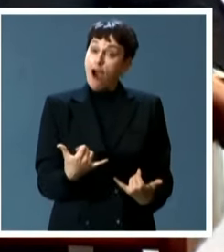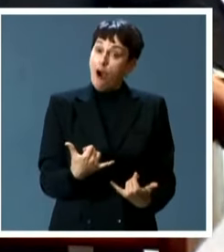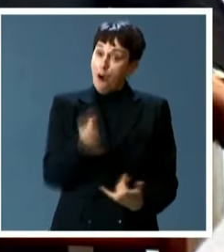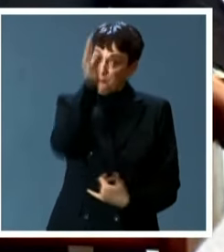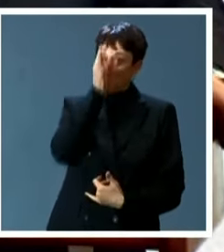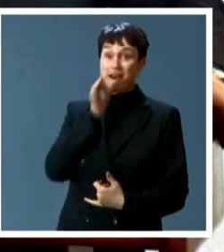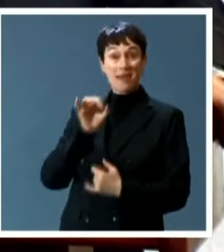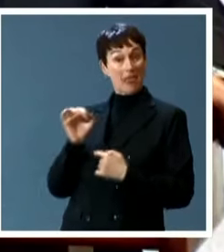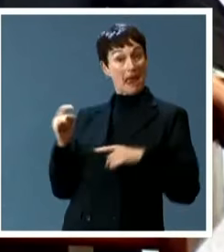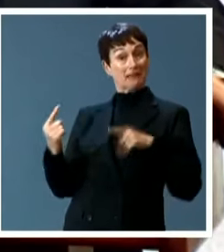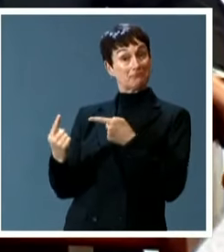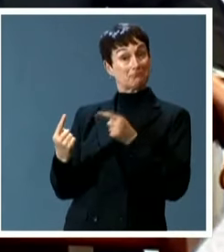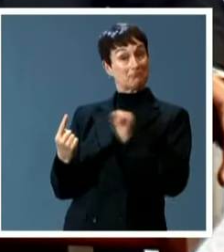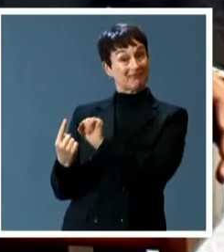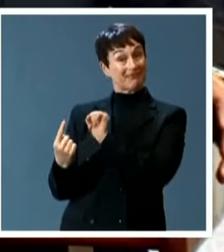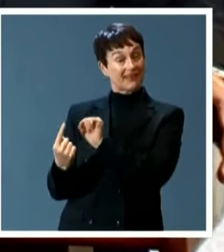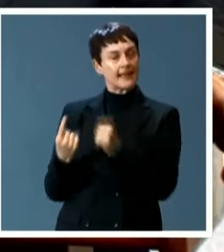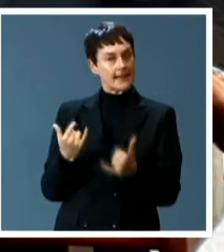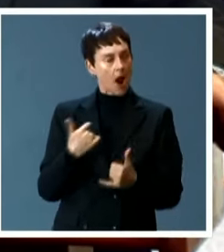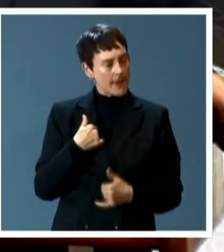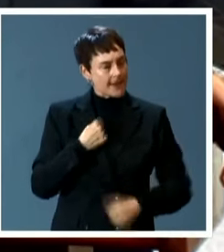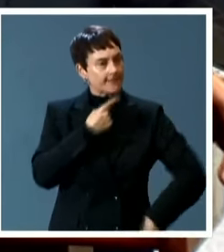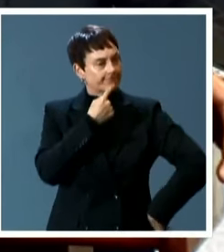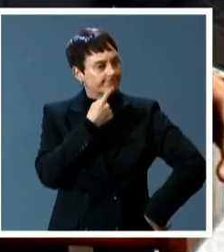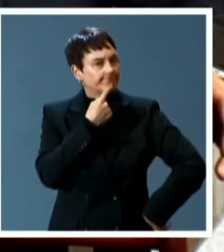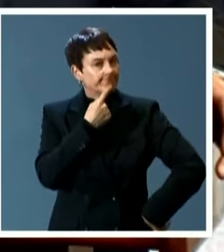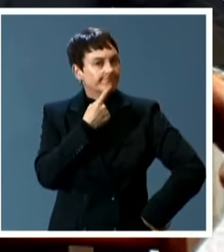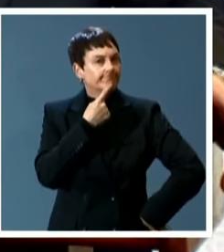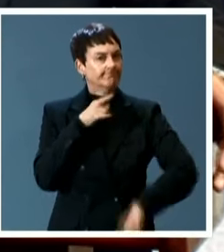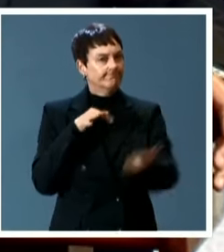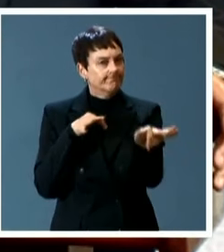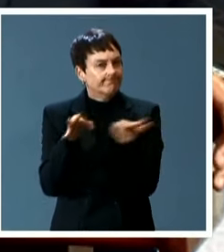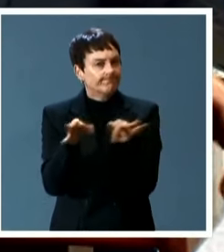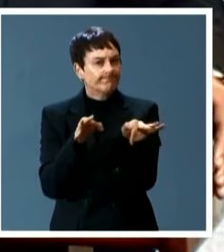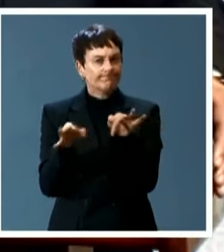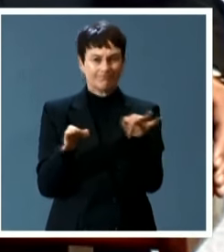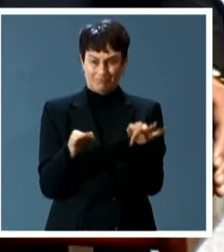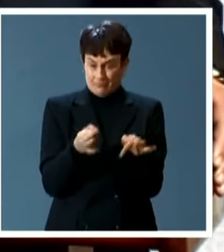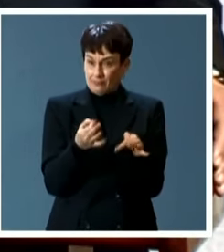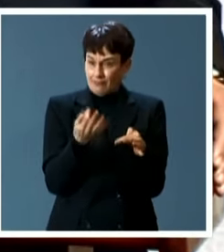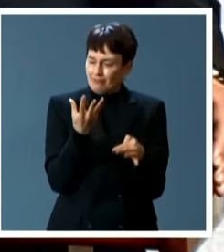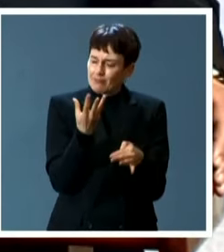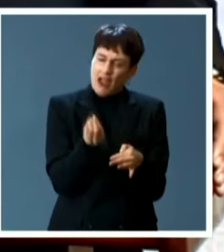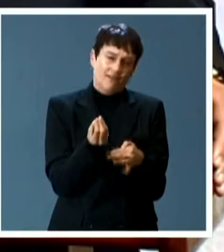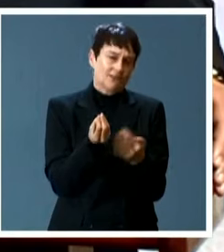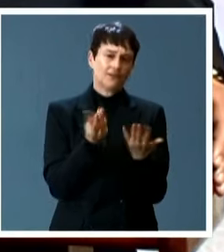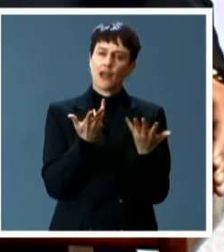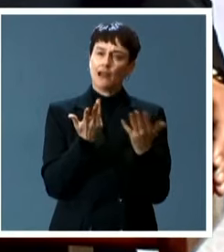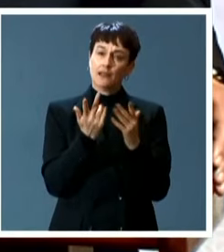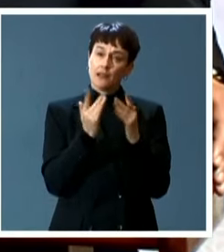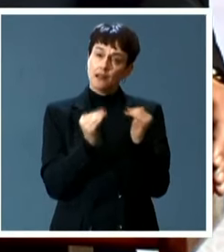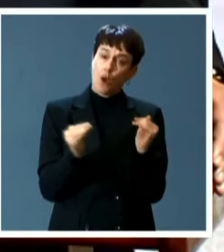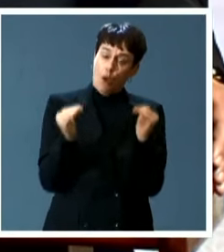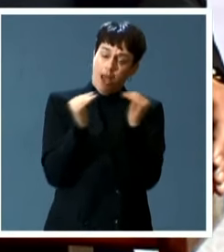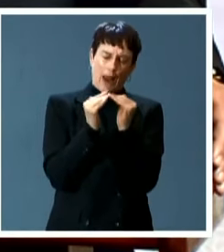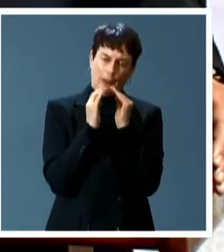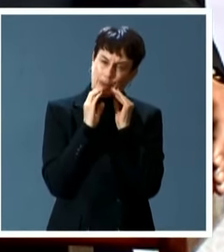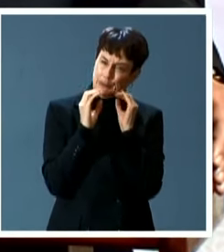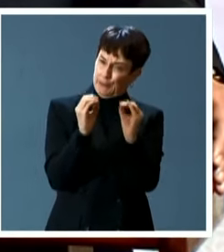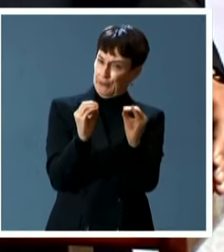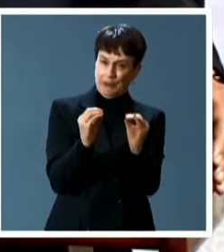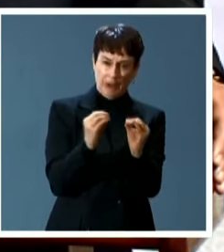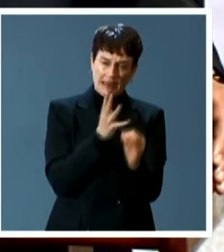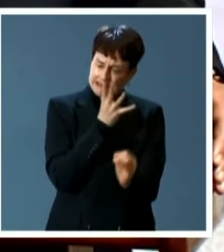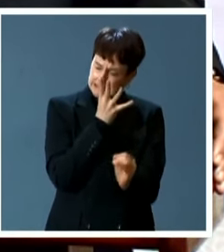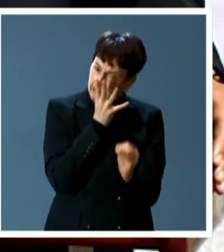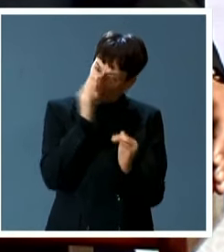about how we can address the many mutually reinforcing strands and layers of inequality before they destroy our economies